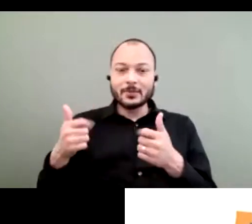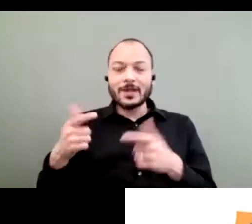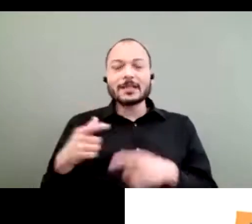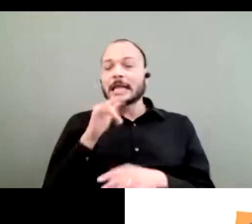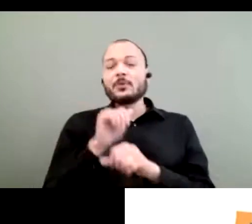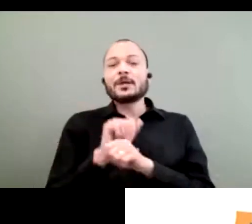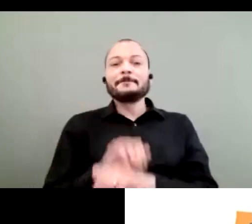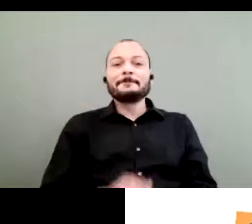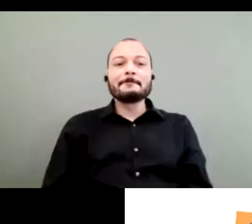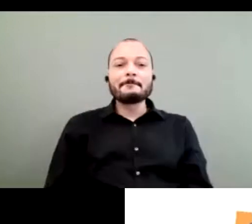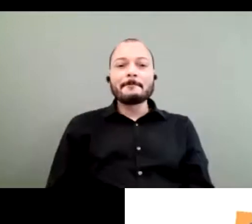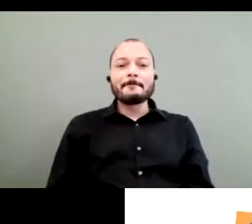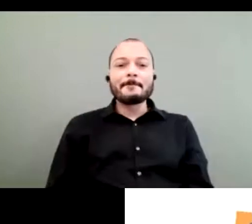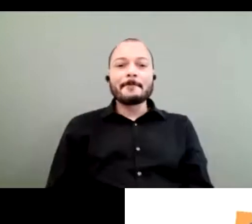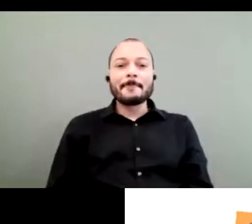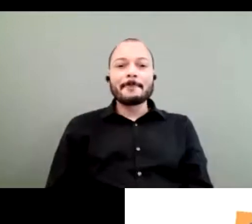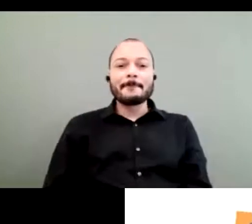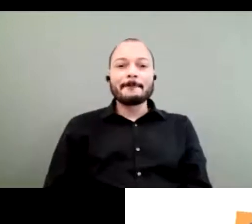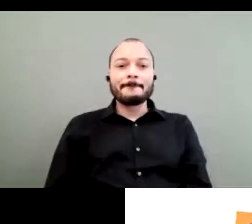Testing, hello?